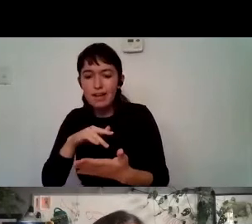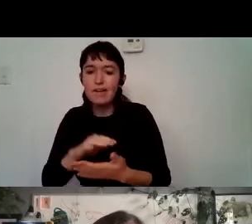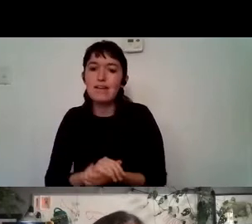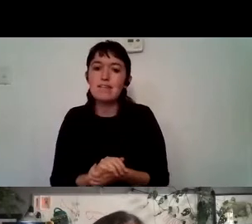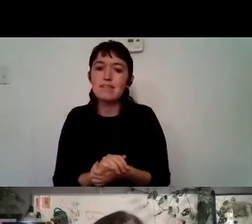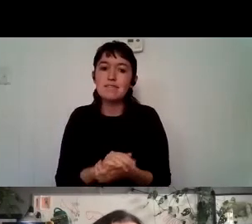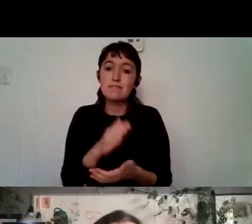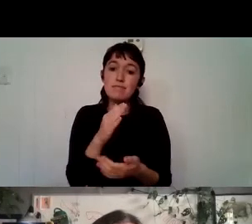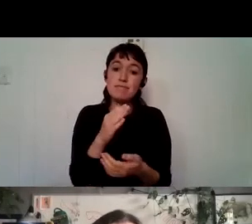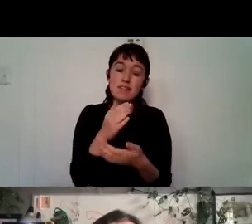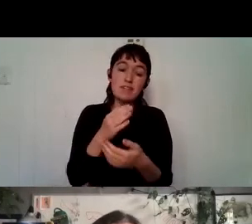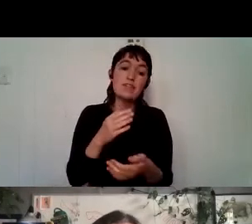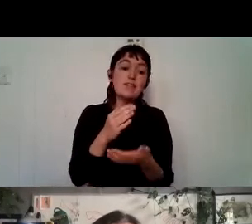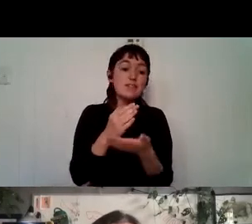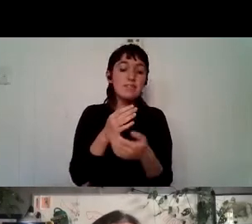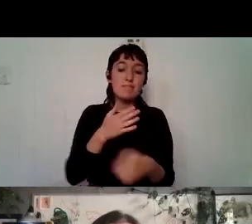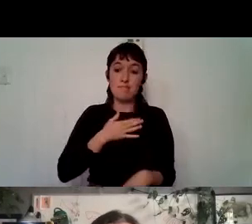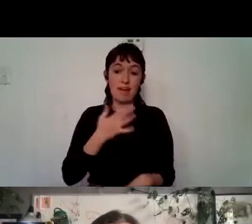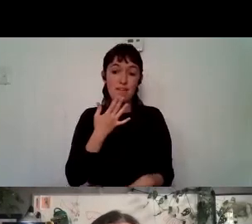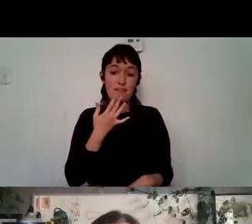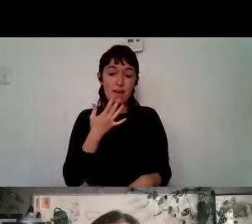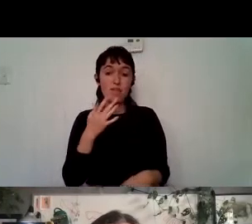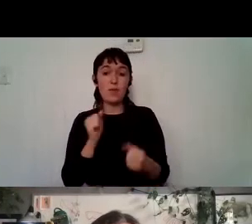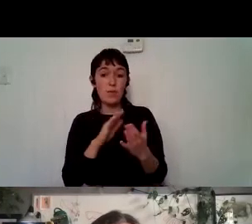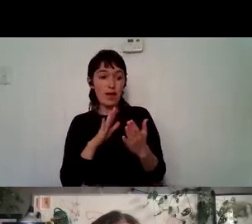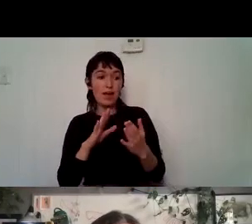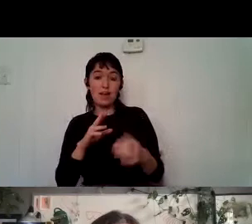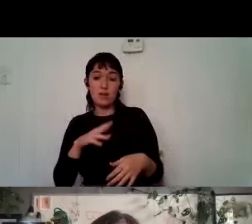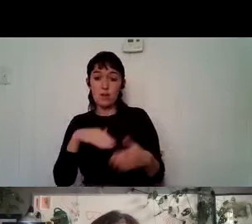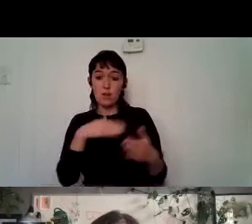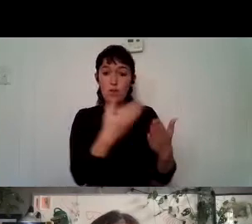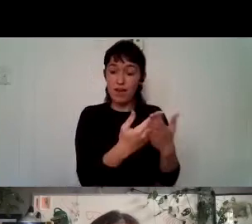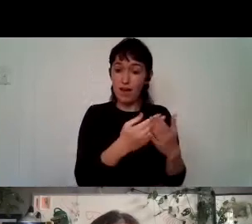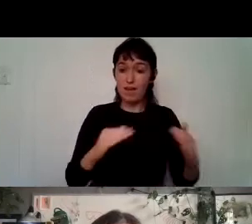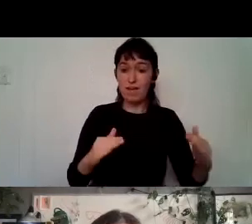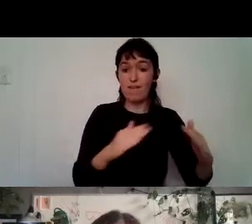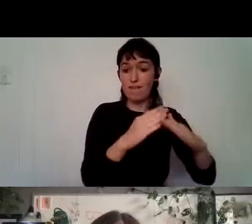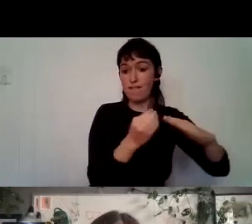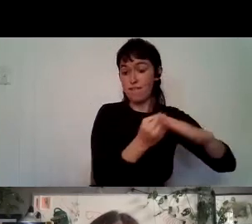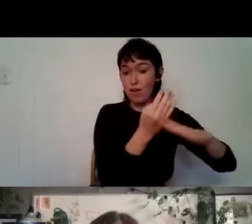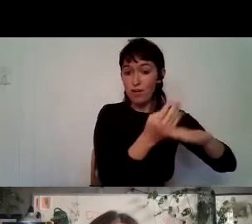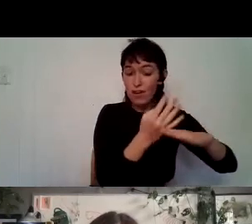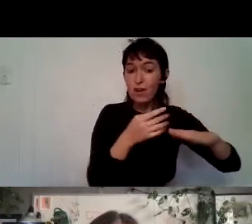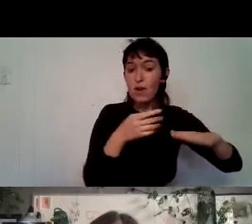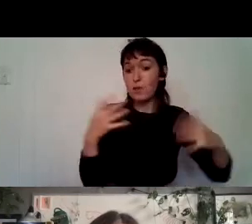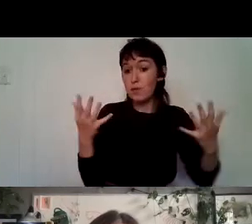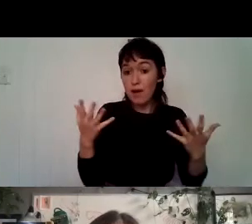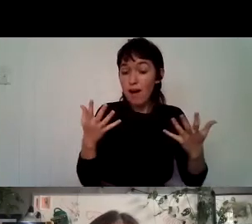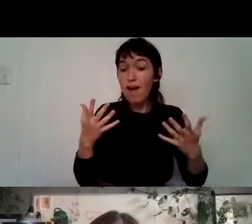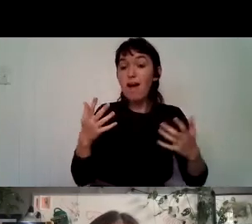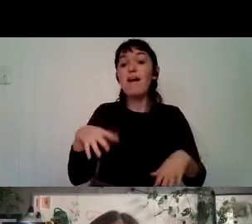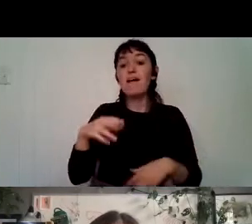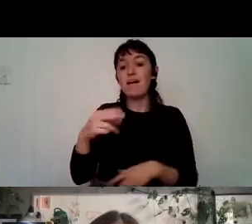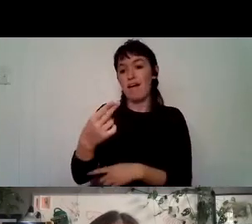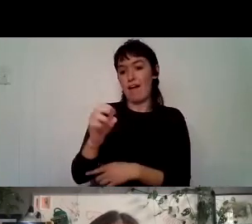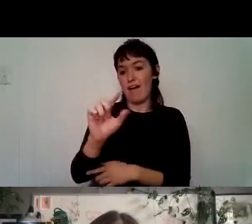through helicopter travel. We get to different spots, we measure gravity, sometimes we go back so that we can measure if the gravity